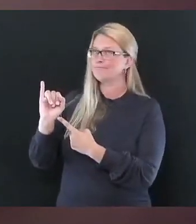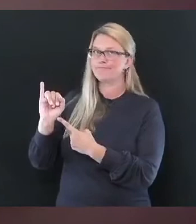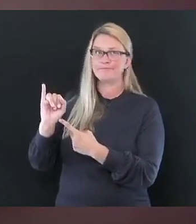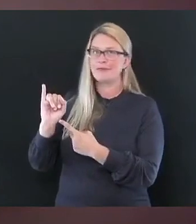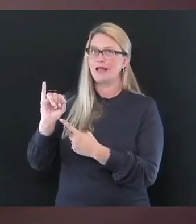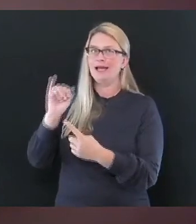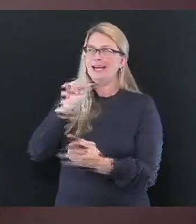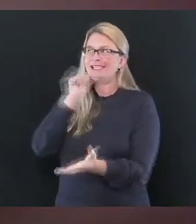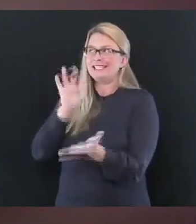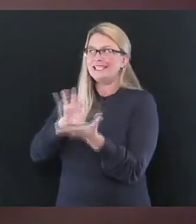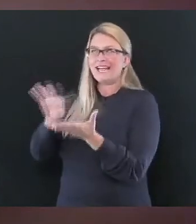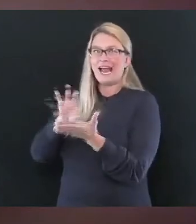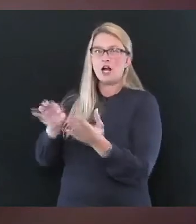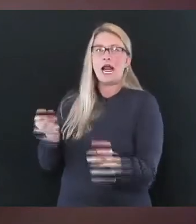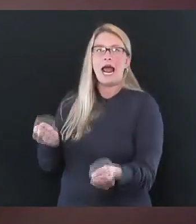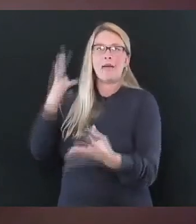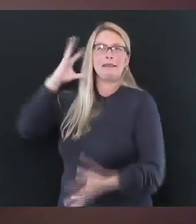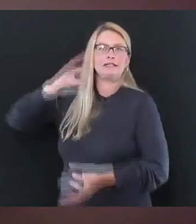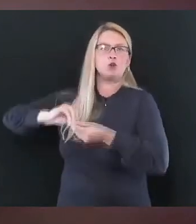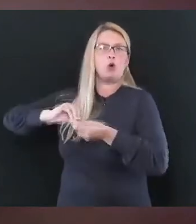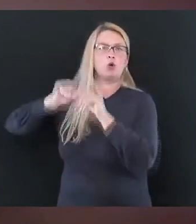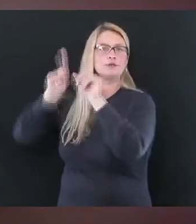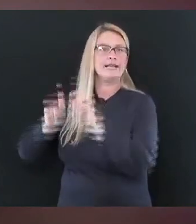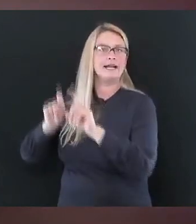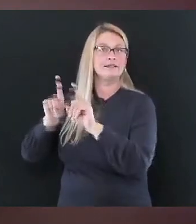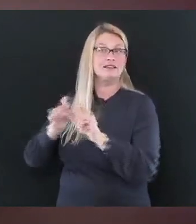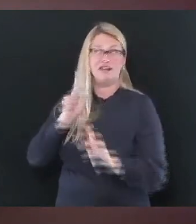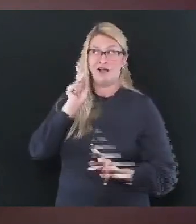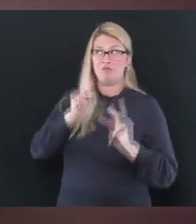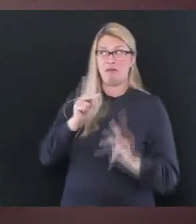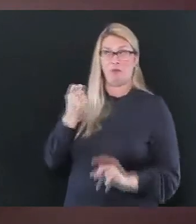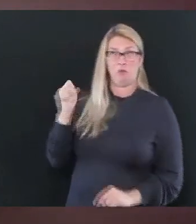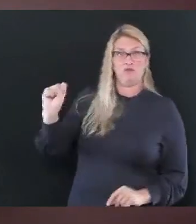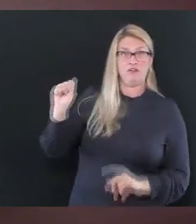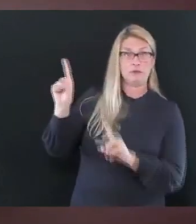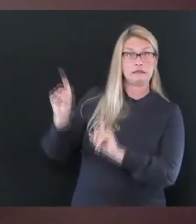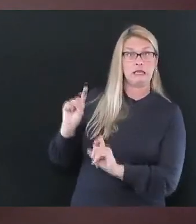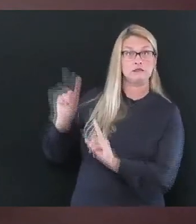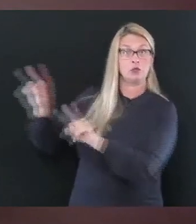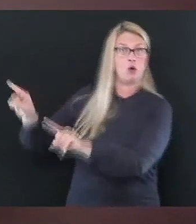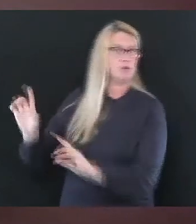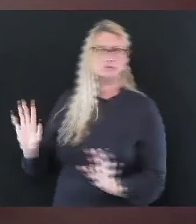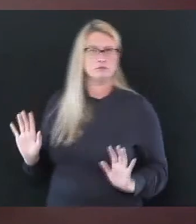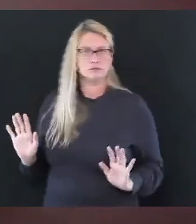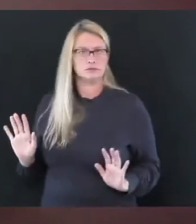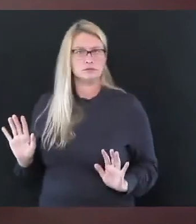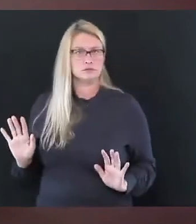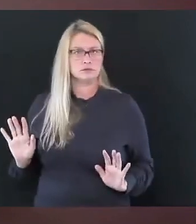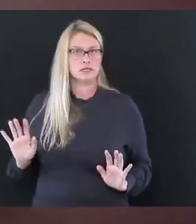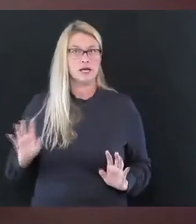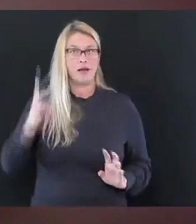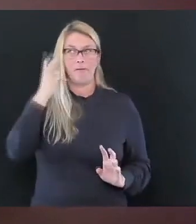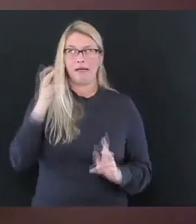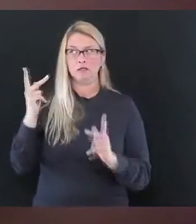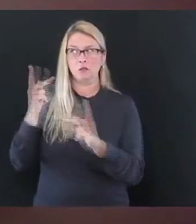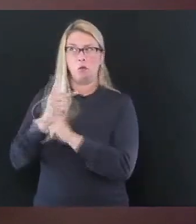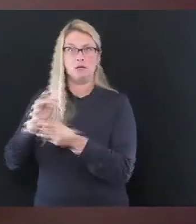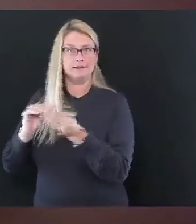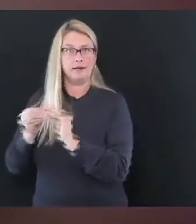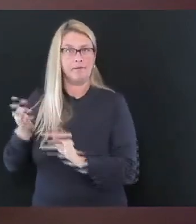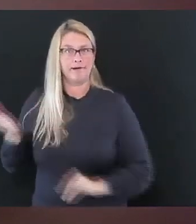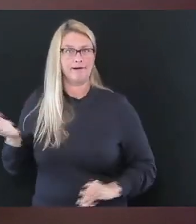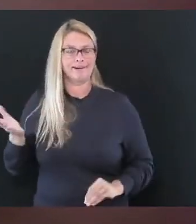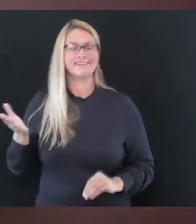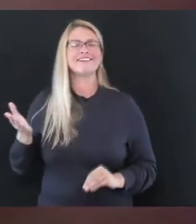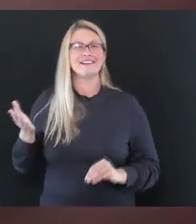tests were being taken, people stopped wanting to be tested, and we were just testing the sick, and we saw all the numbers that I talked about earlier